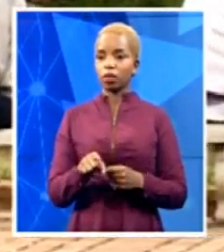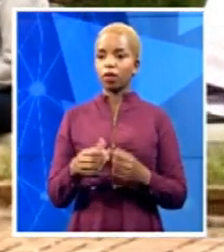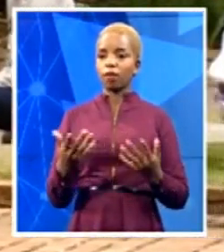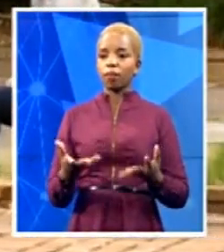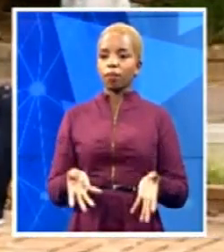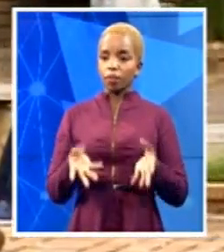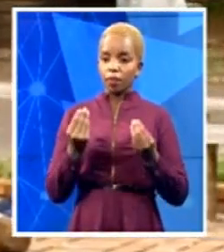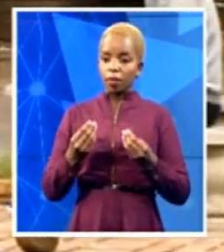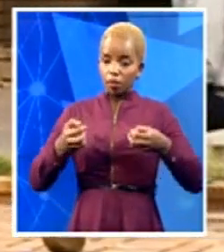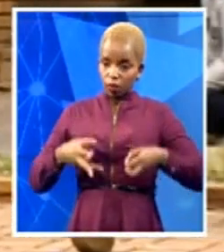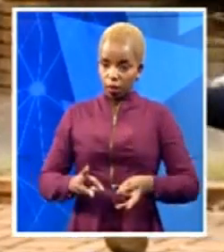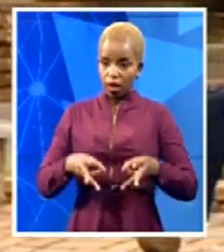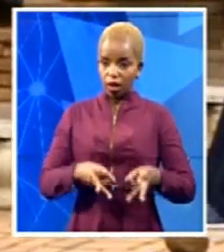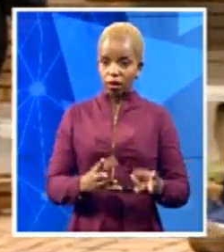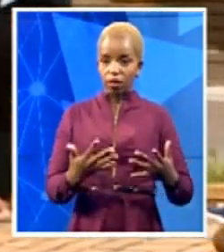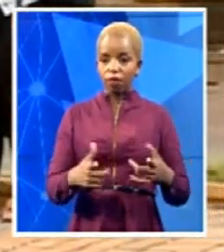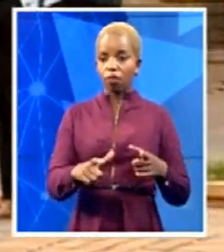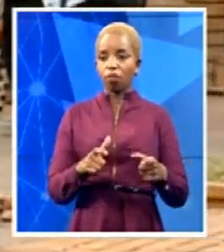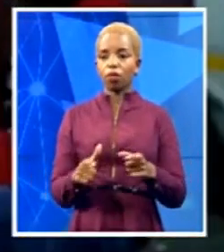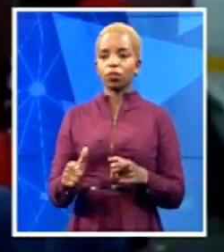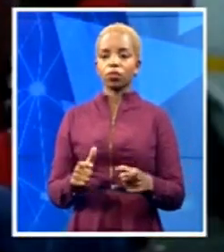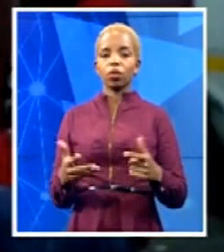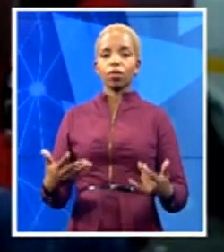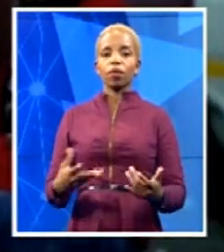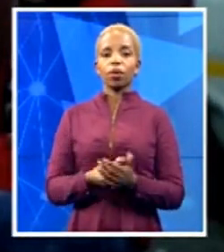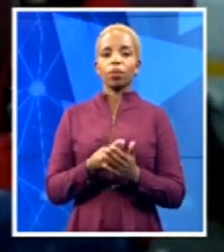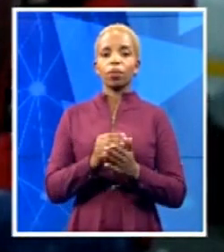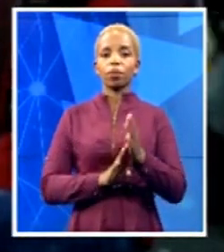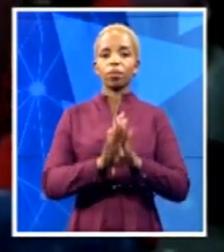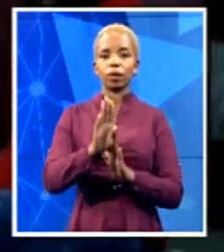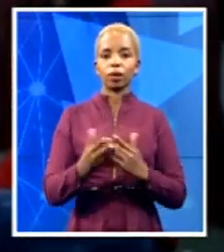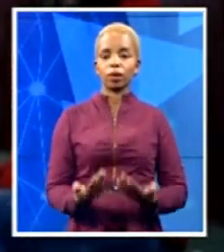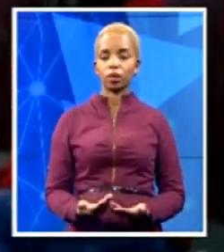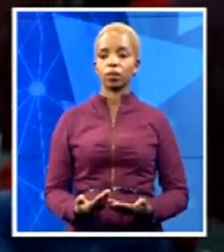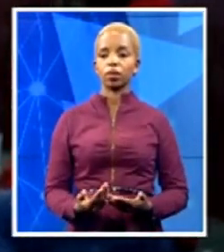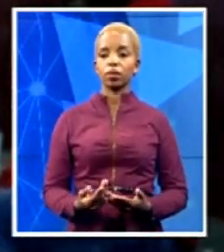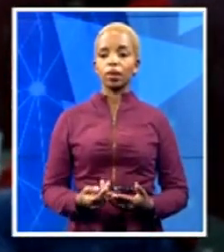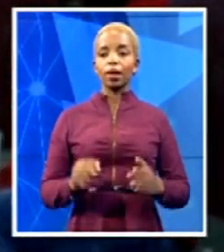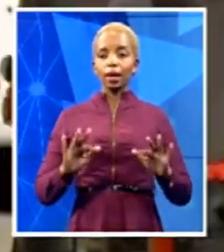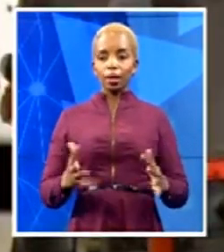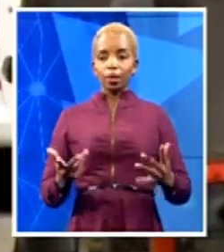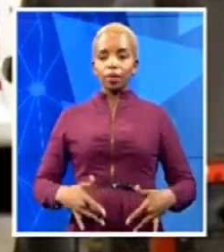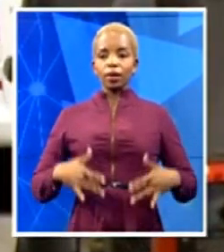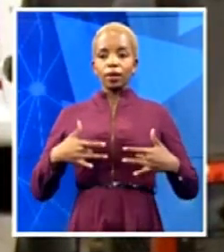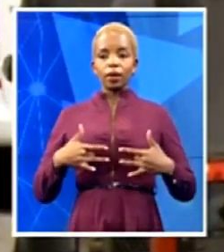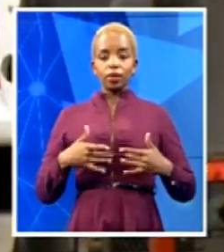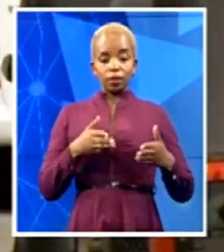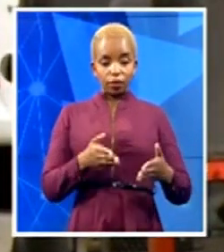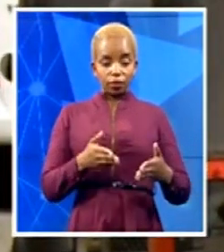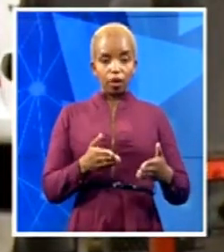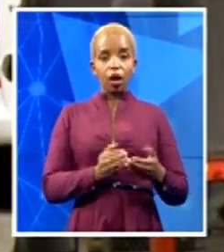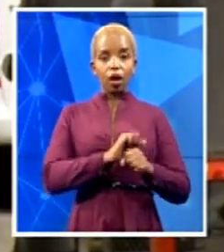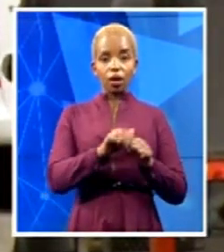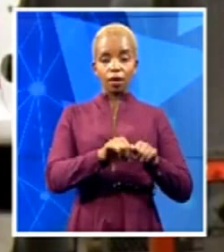need to live with the virus. We need to figure out how do we live with this virus that we got the economy moving again. At the same time, we don't